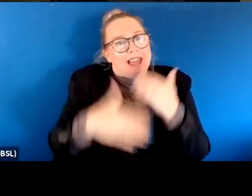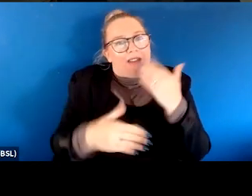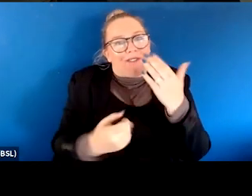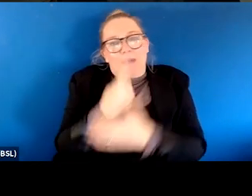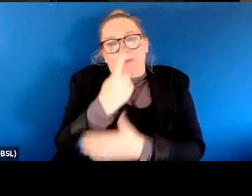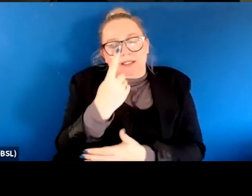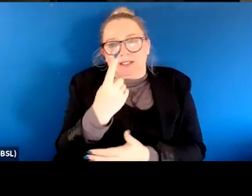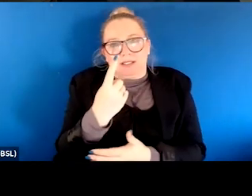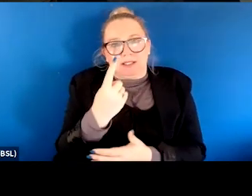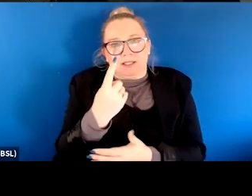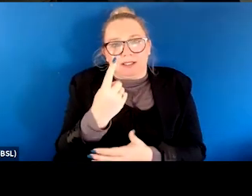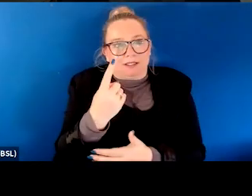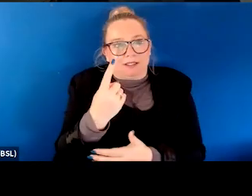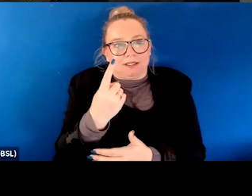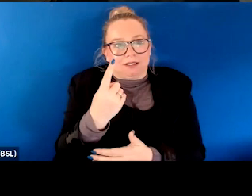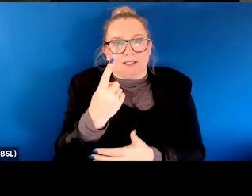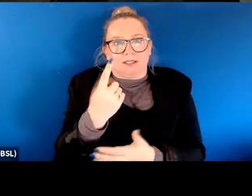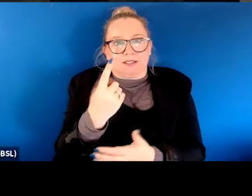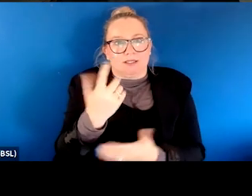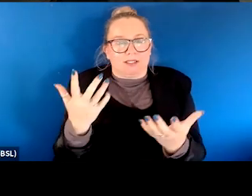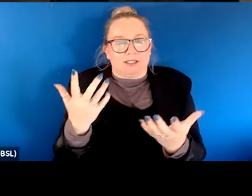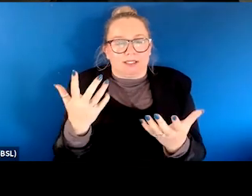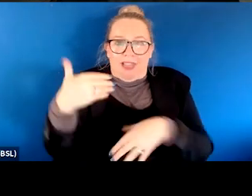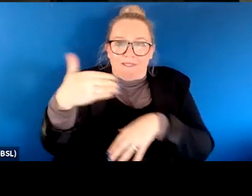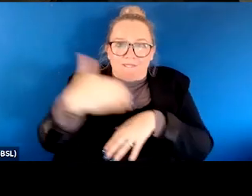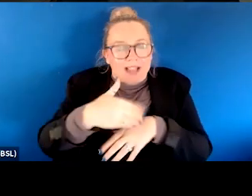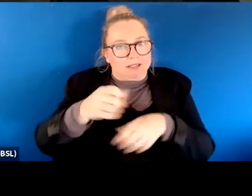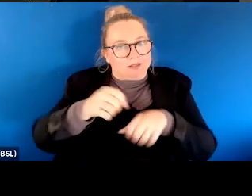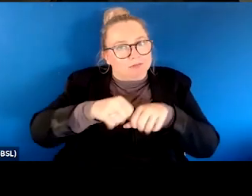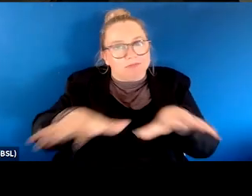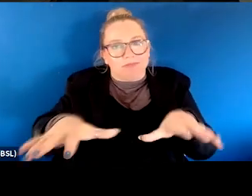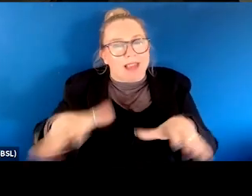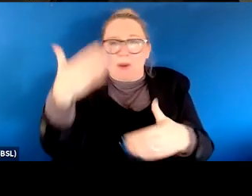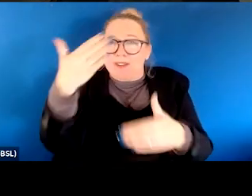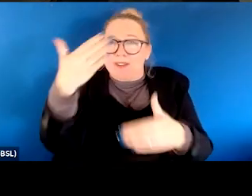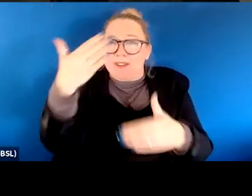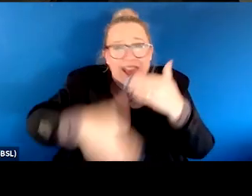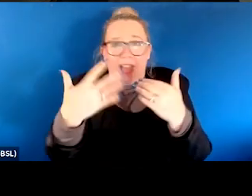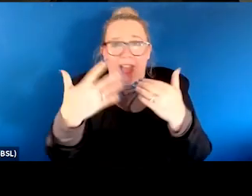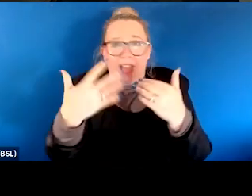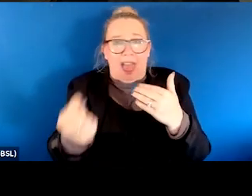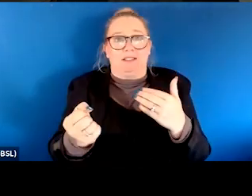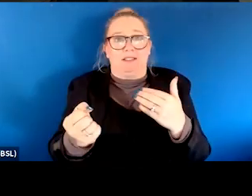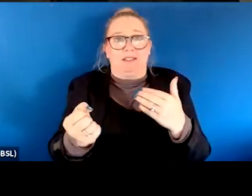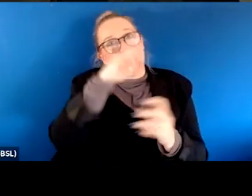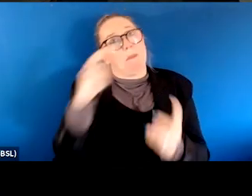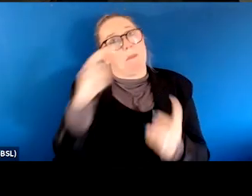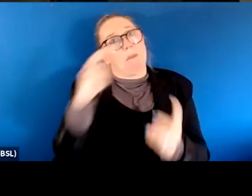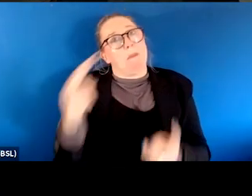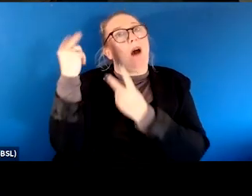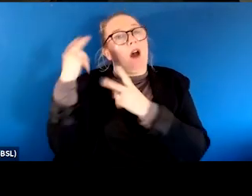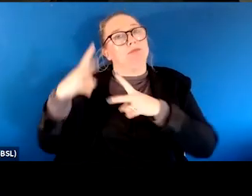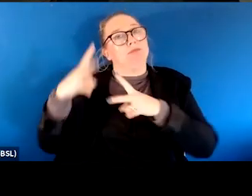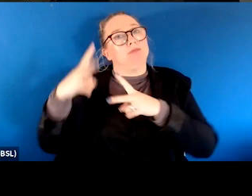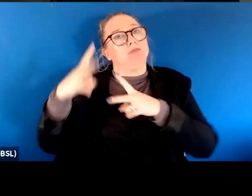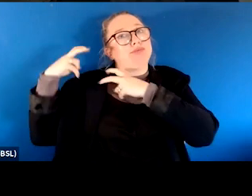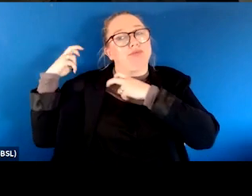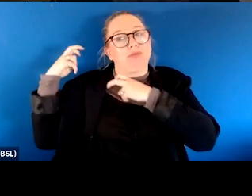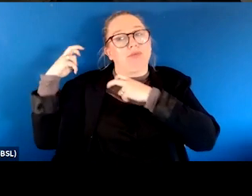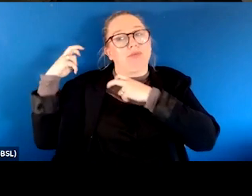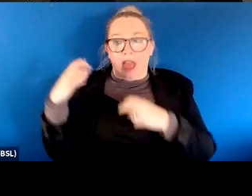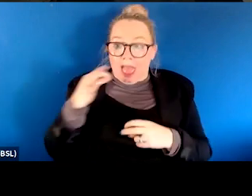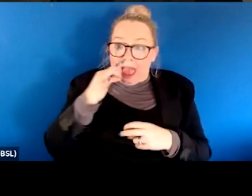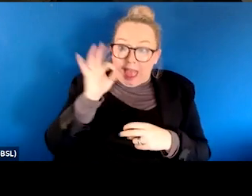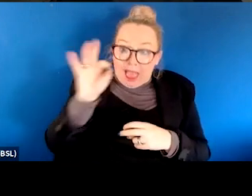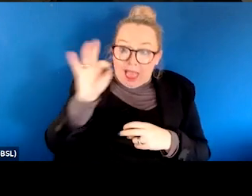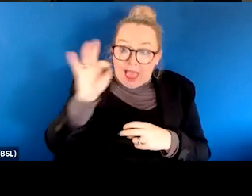actually survey the population as much as we do now. We've never had a pandemic, as far as I know, where people have been asked how they're feeling themselves every